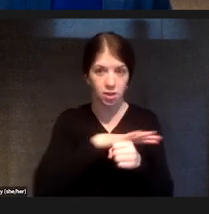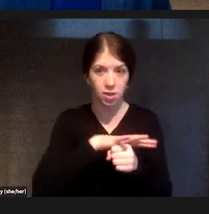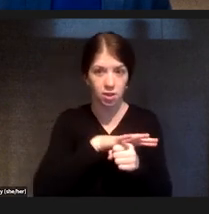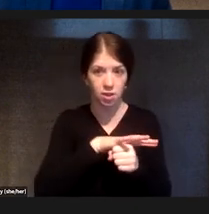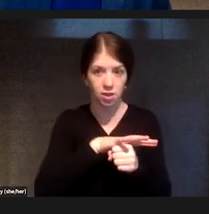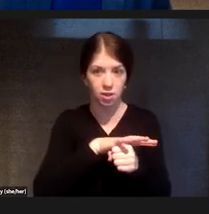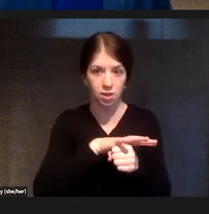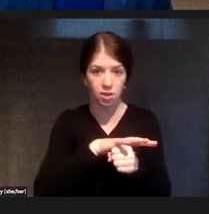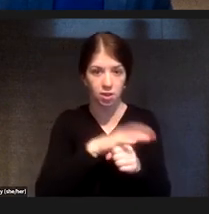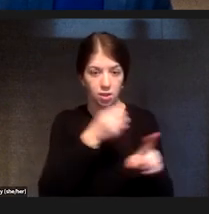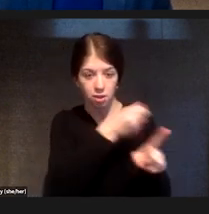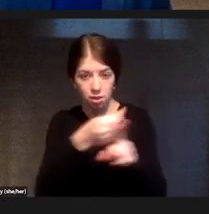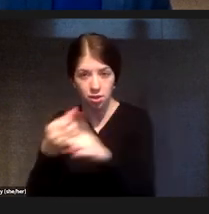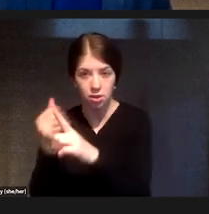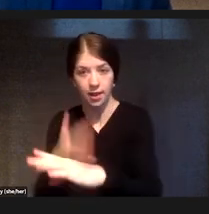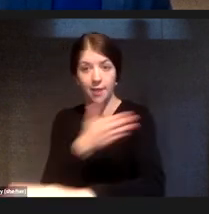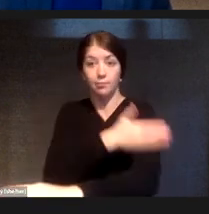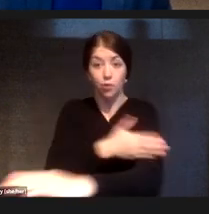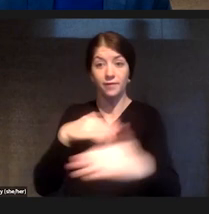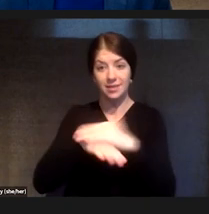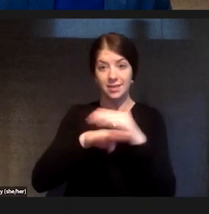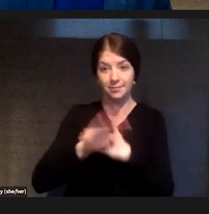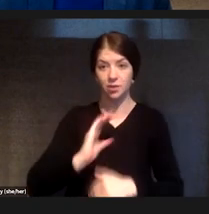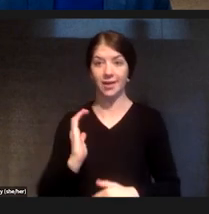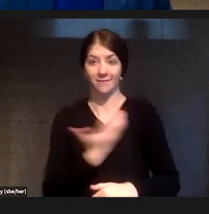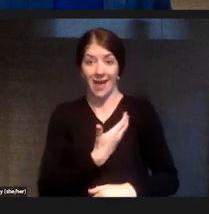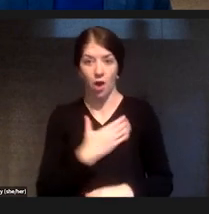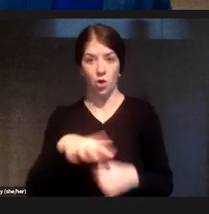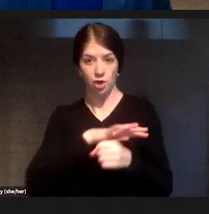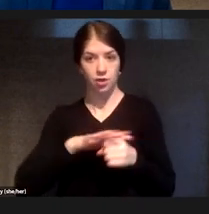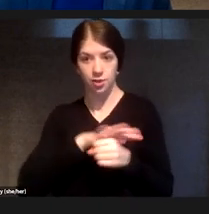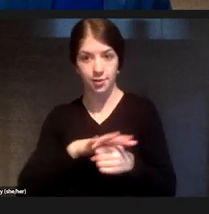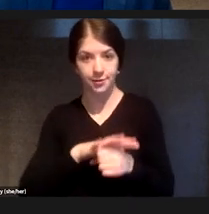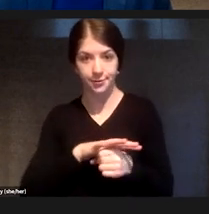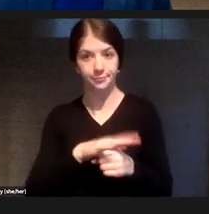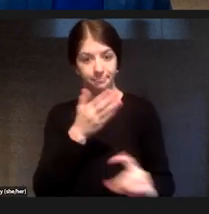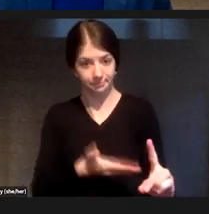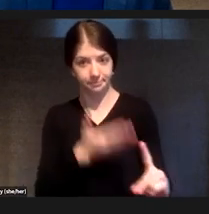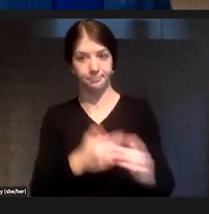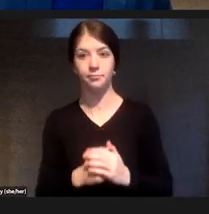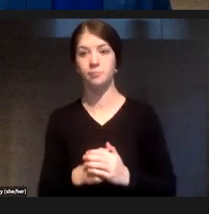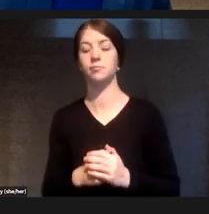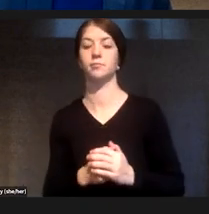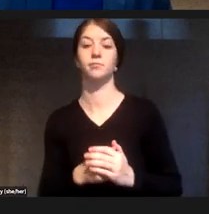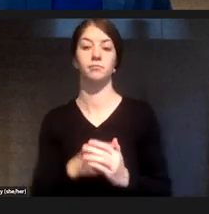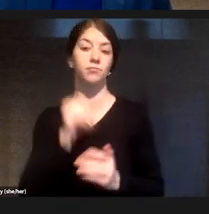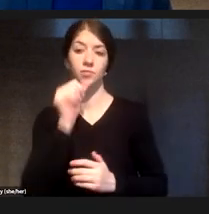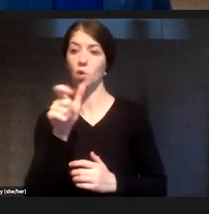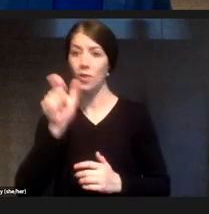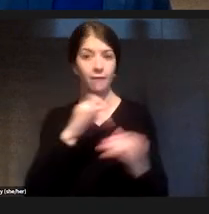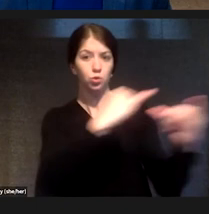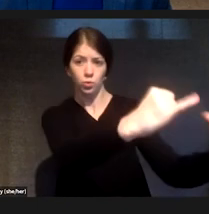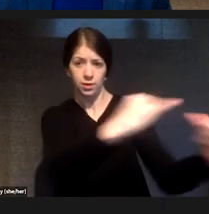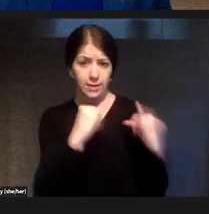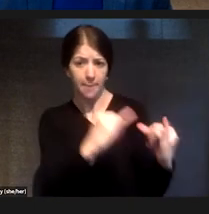to then improve the accessibility of the spaces that we are in? Because you don't have to have that same lived experience